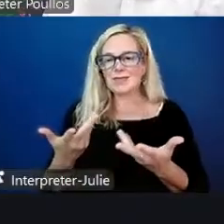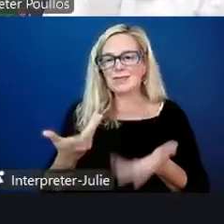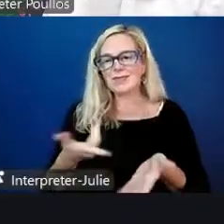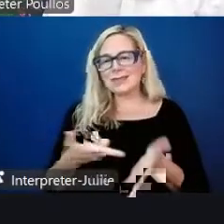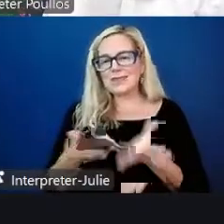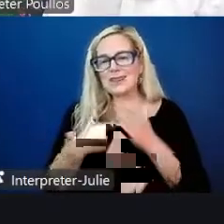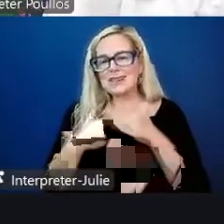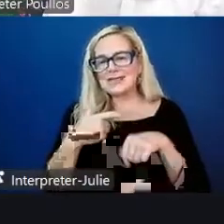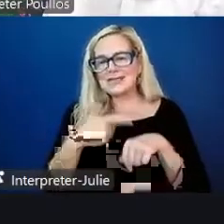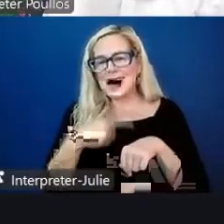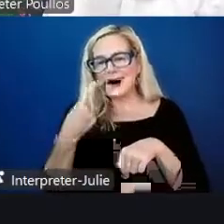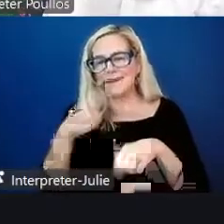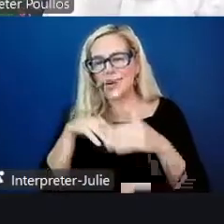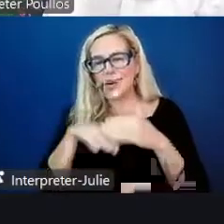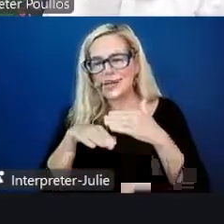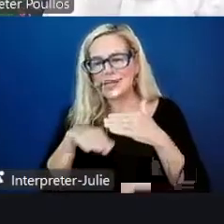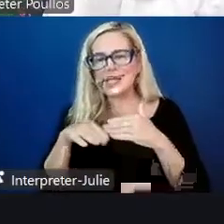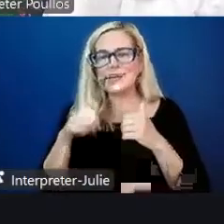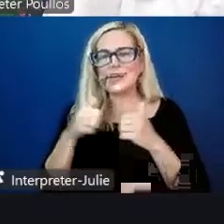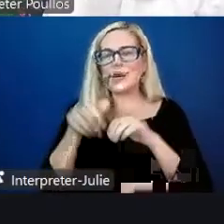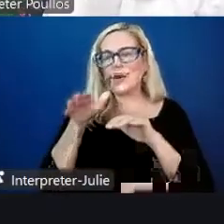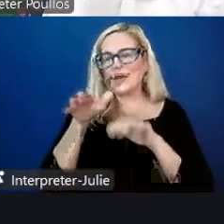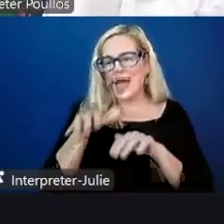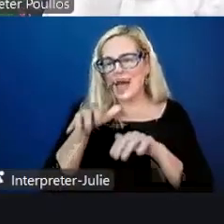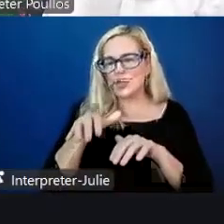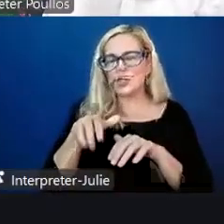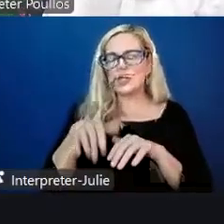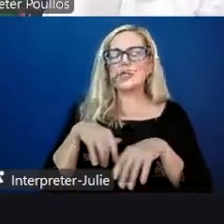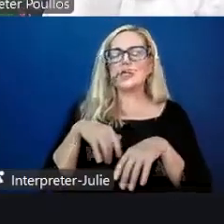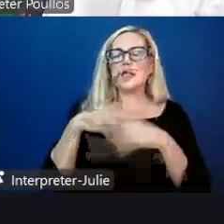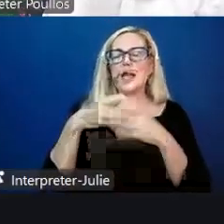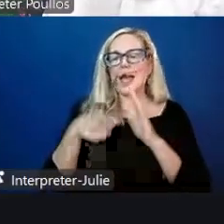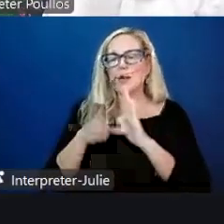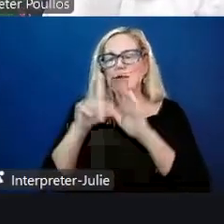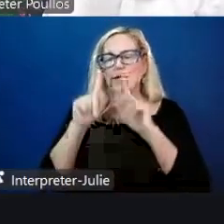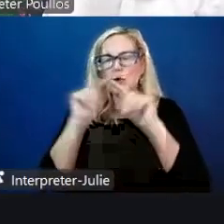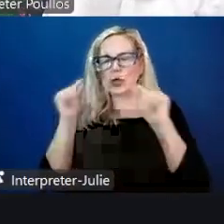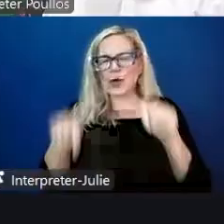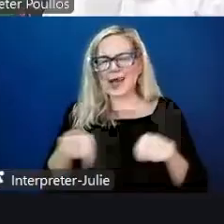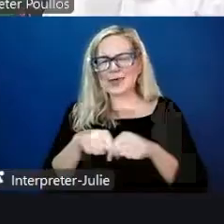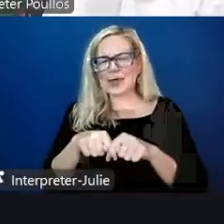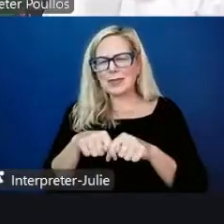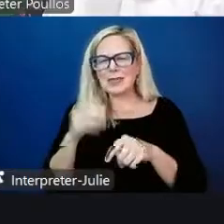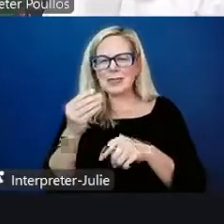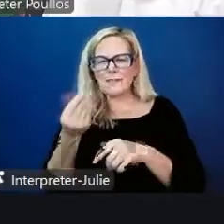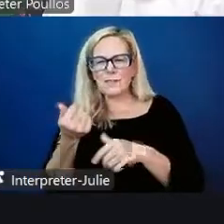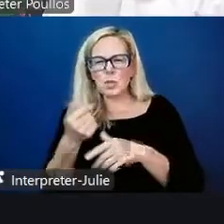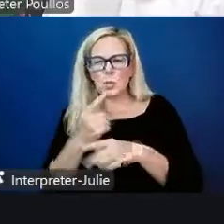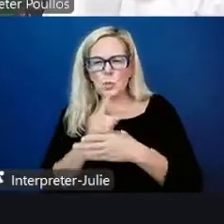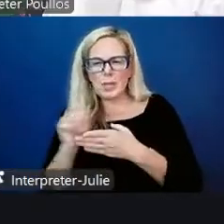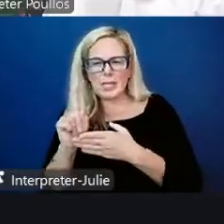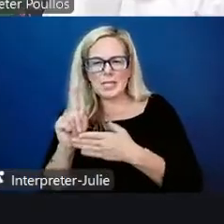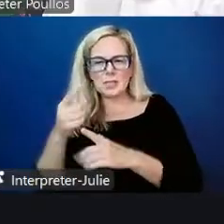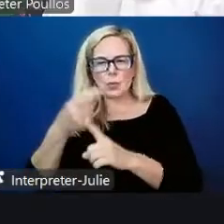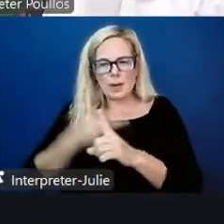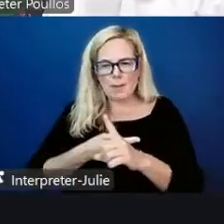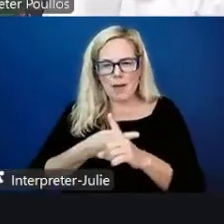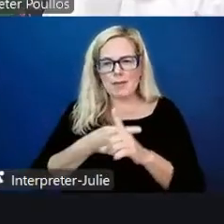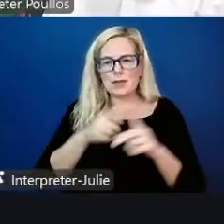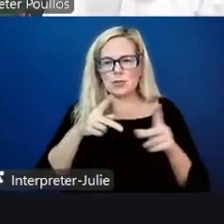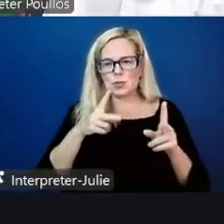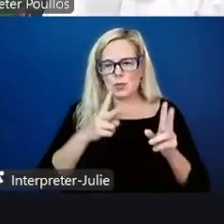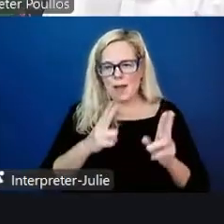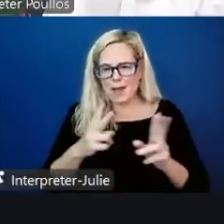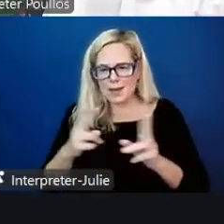features with the captions and reviewing the transcripts, it usually takes a couple of weeks to a month or so until we're able to get